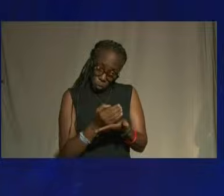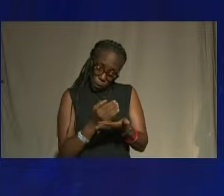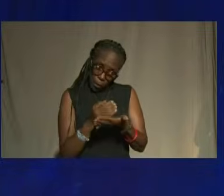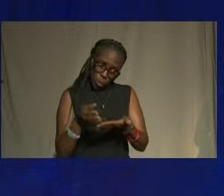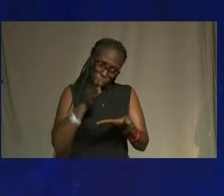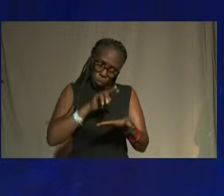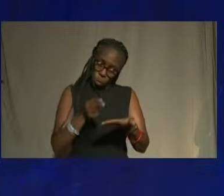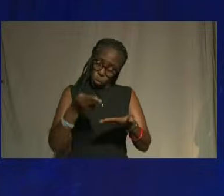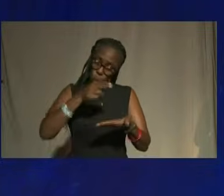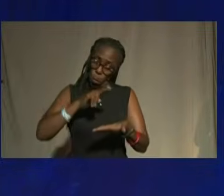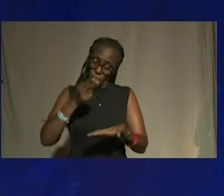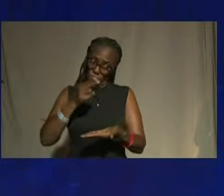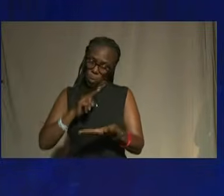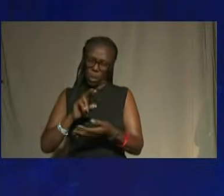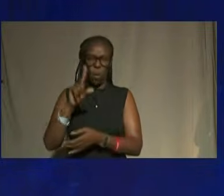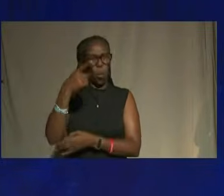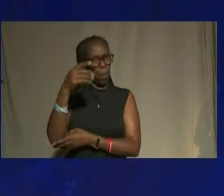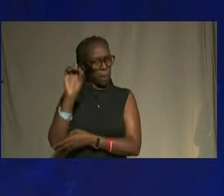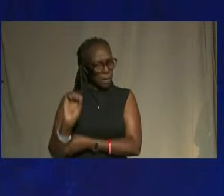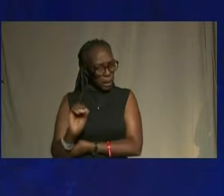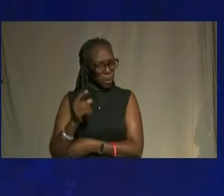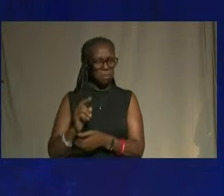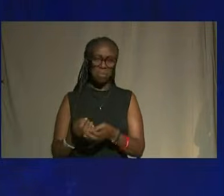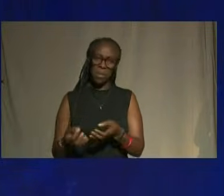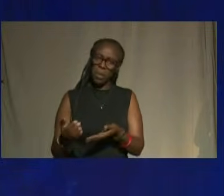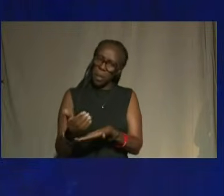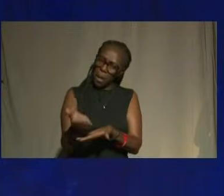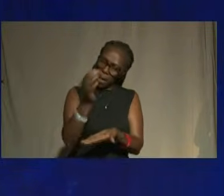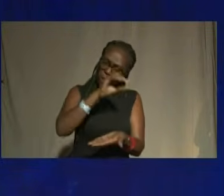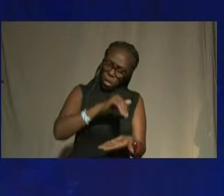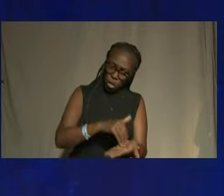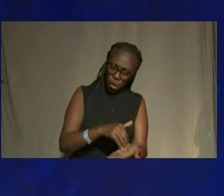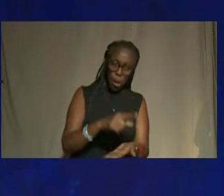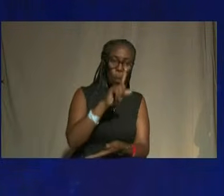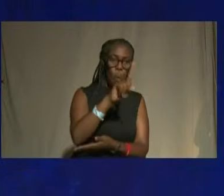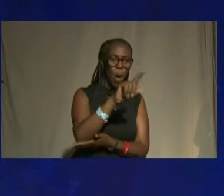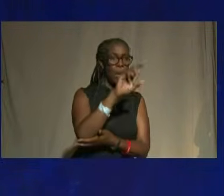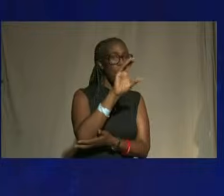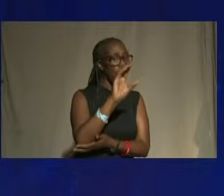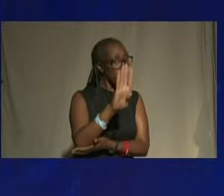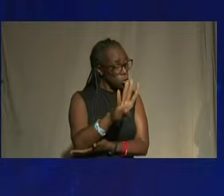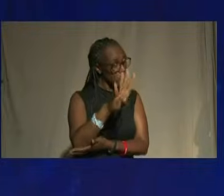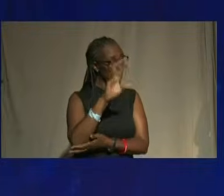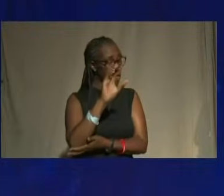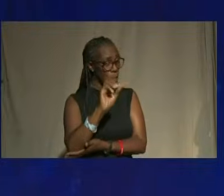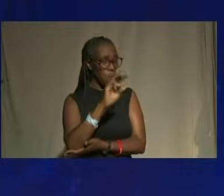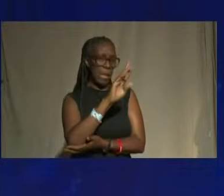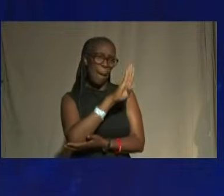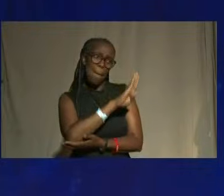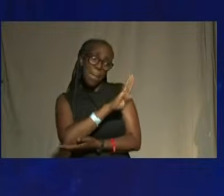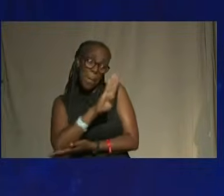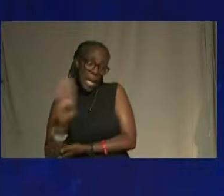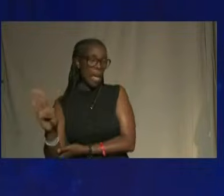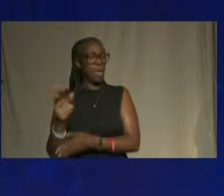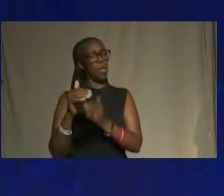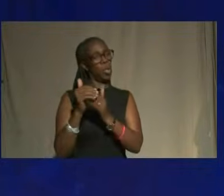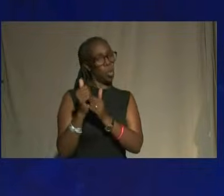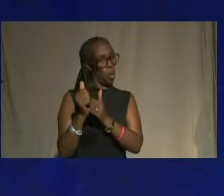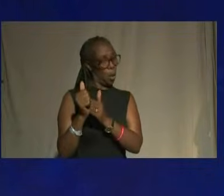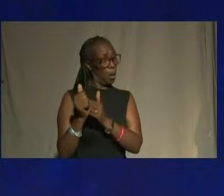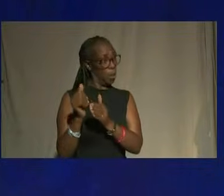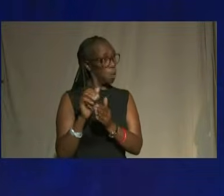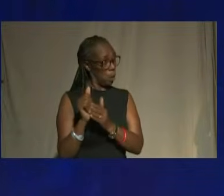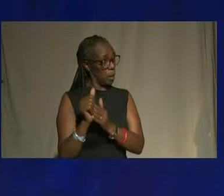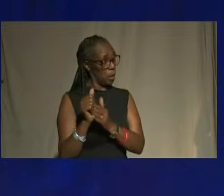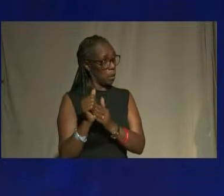growth, is projected to generate an additional revenue of $140 billion over a 3-year